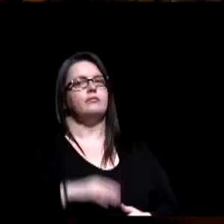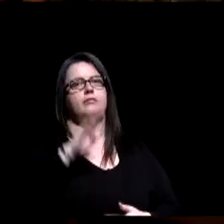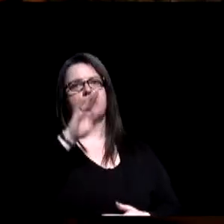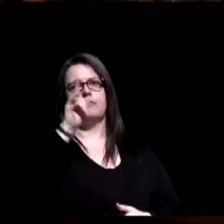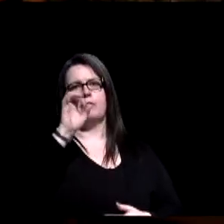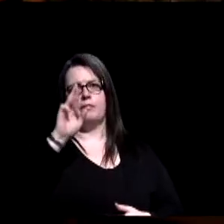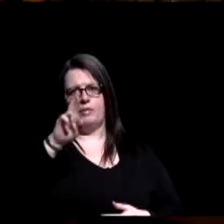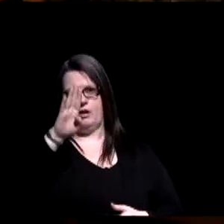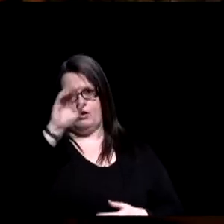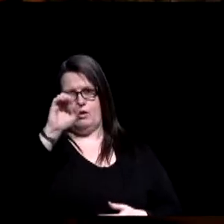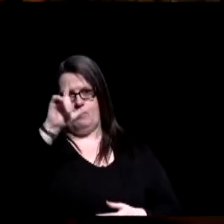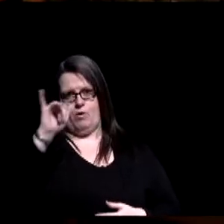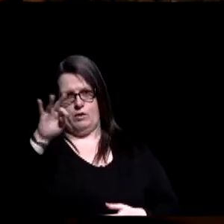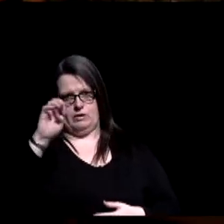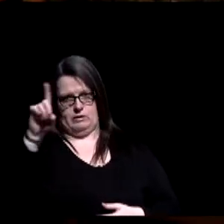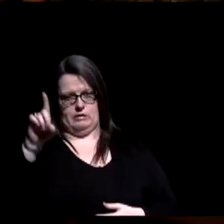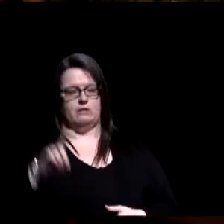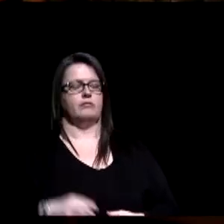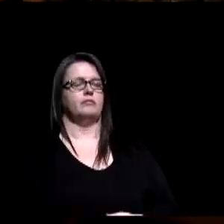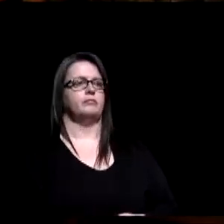Blair Boland.